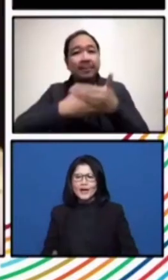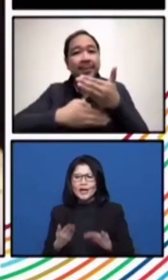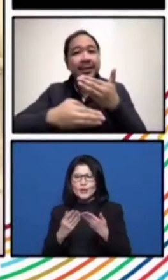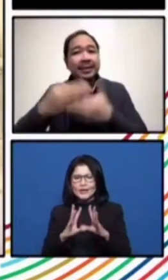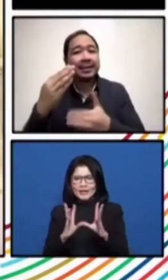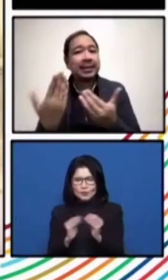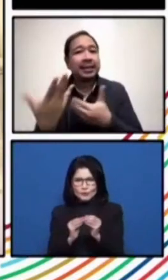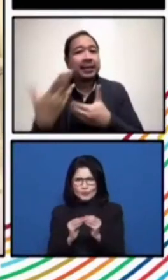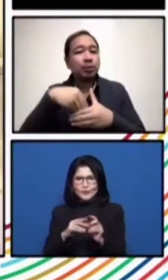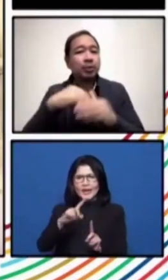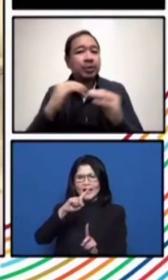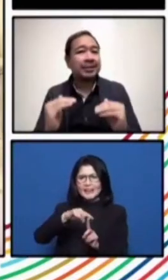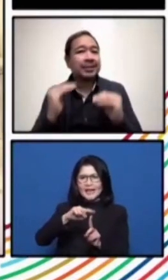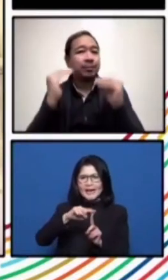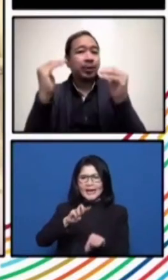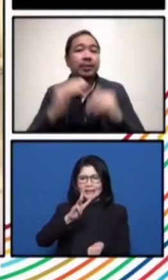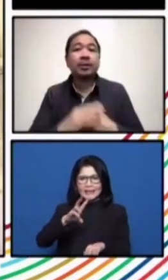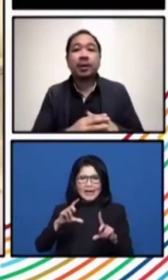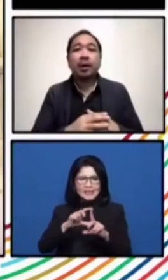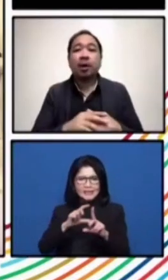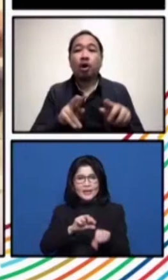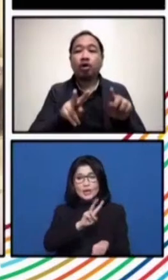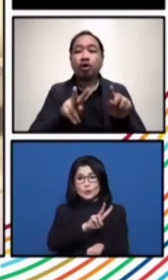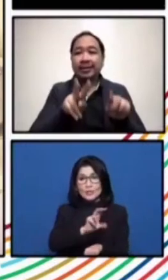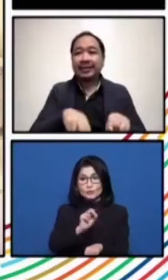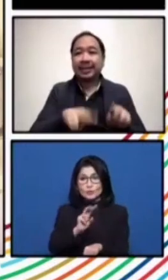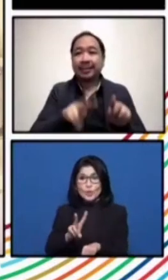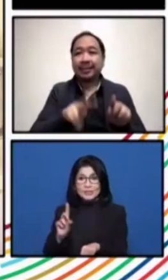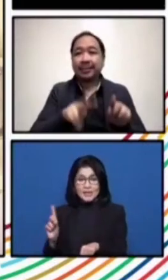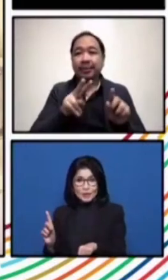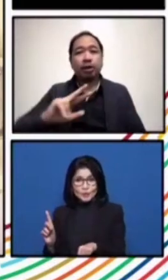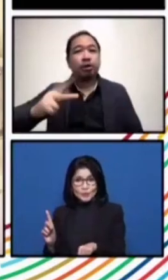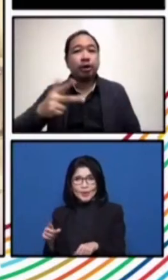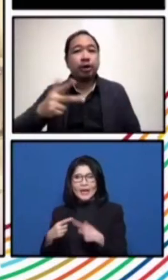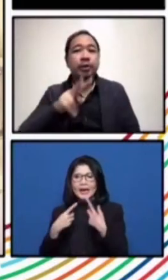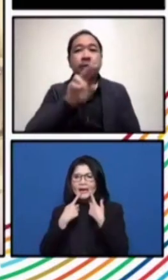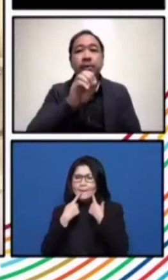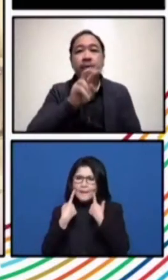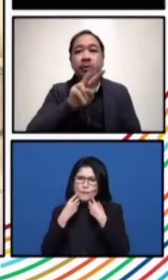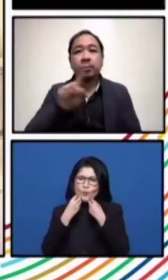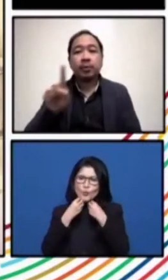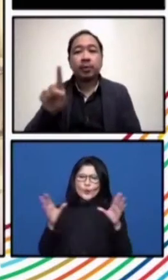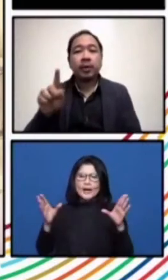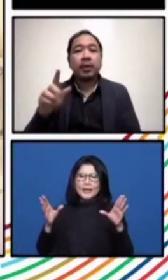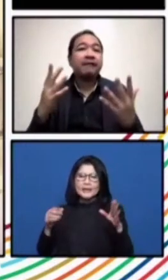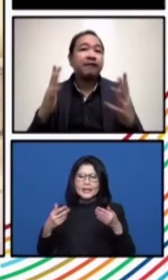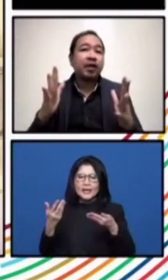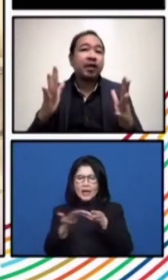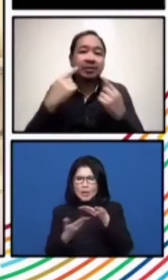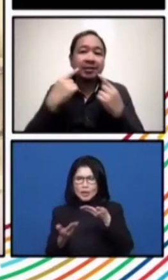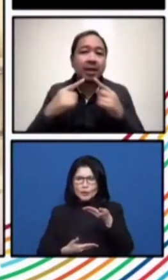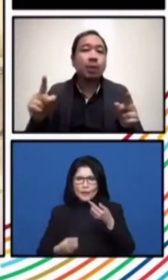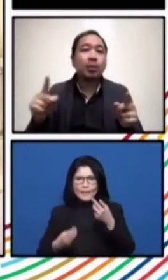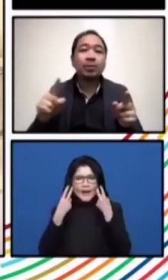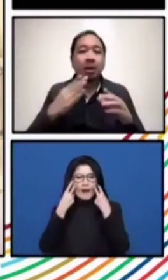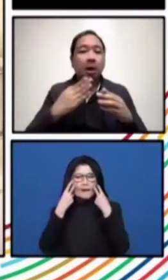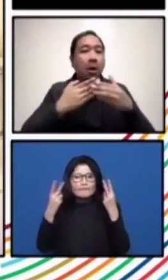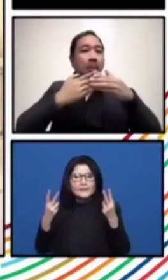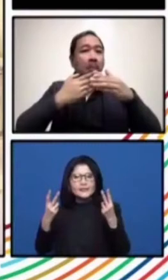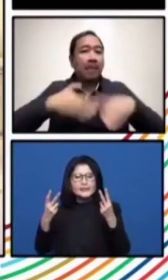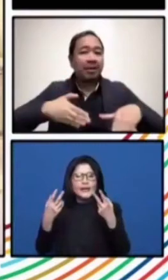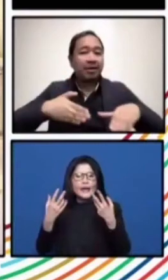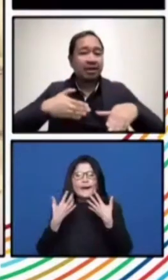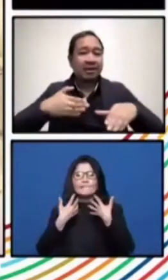2021 we announced the 2030 barrier-fury Vision document we plan to